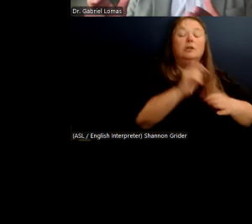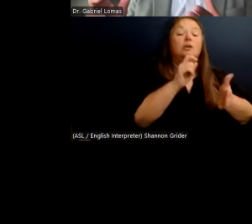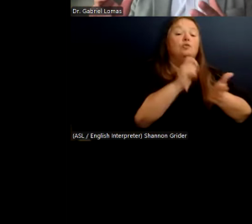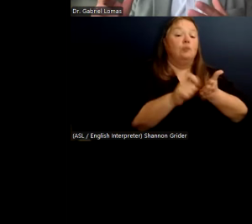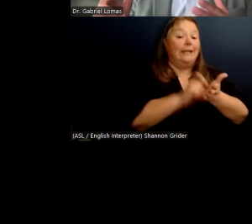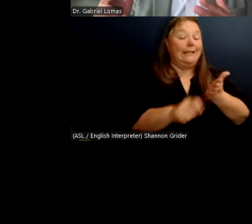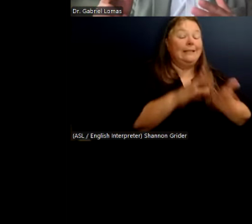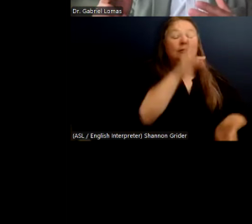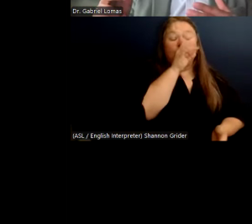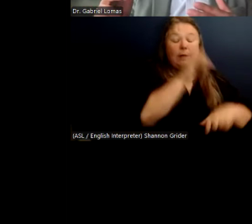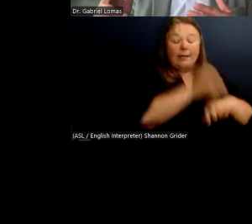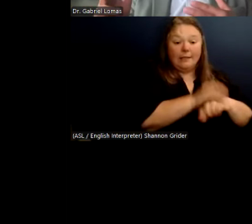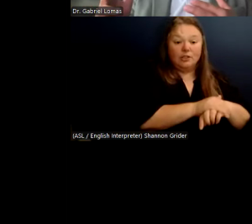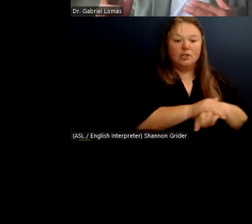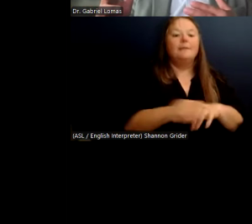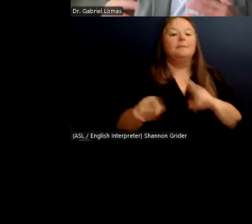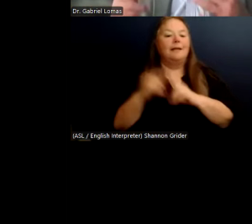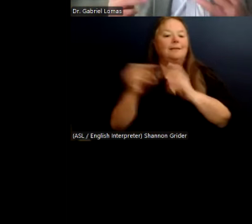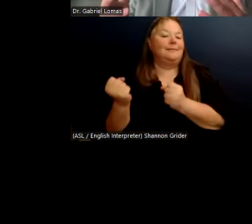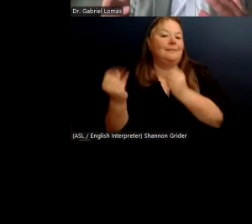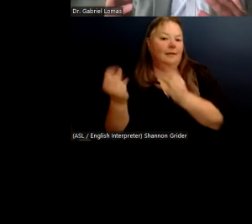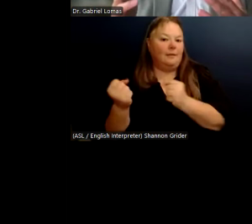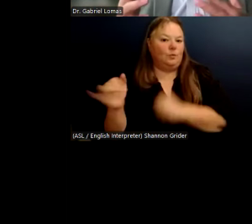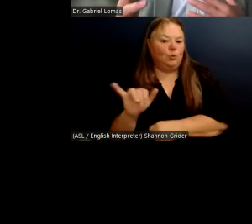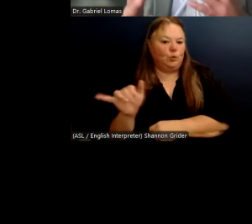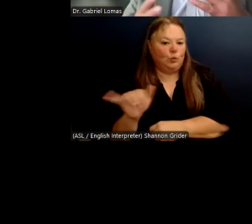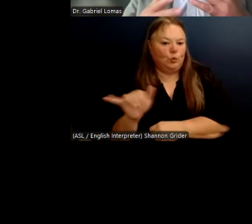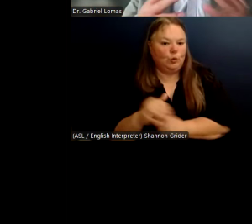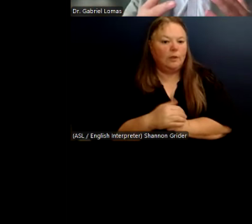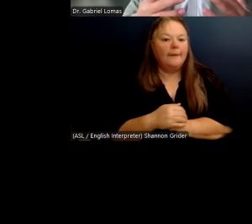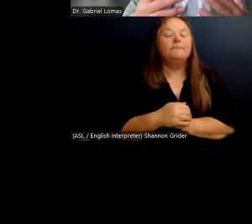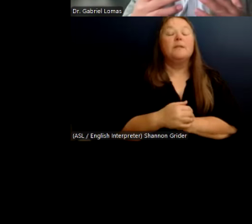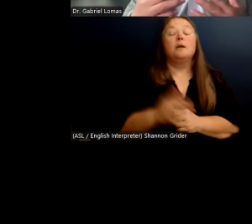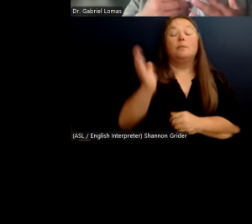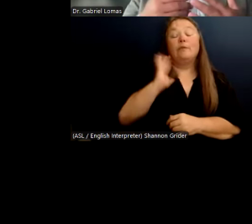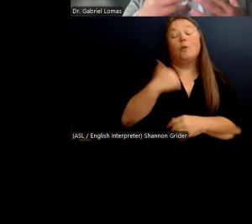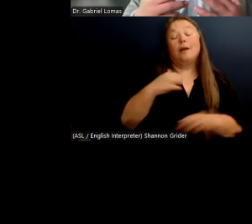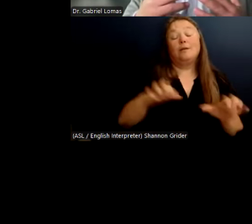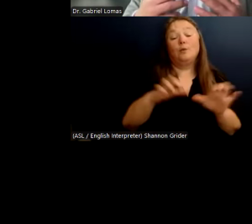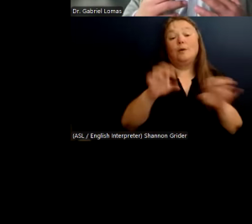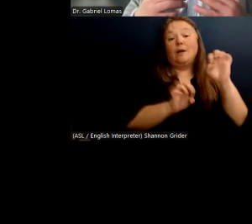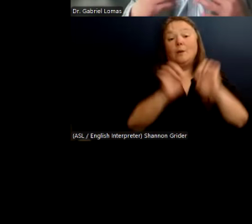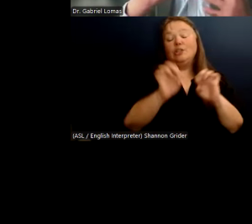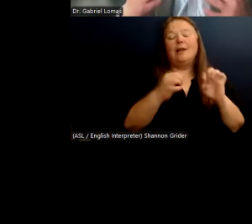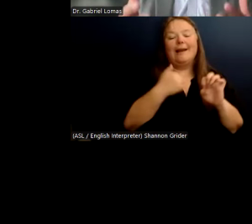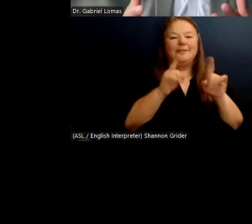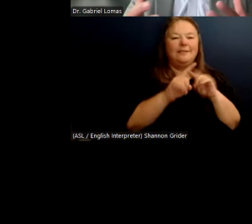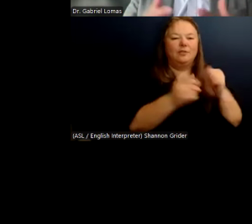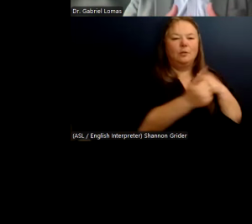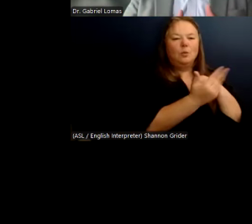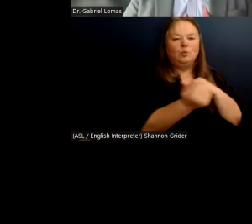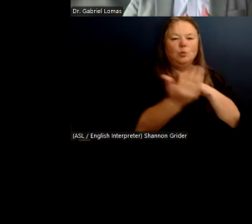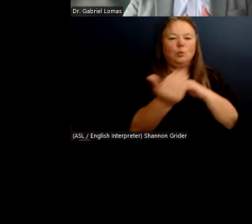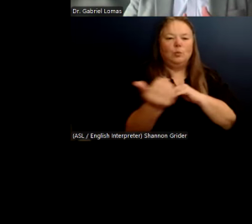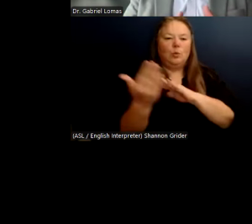Sign Language. So, when I would do an evaluation, I would have procedures to try to get a sense for the person's ability